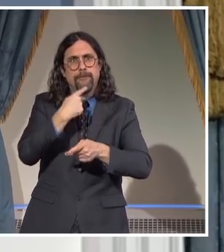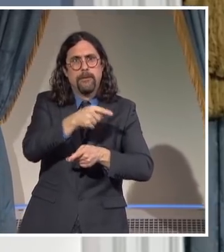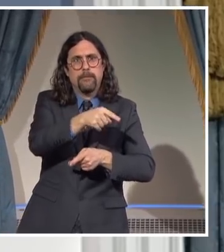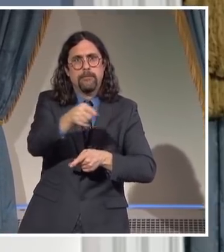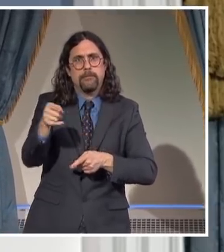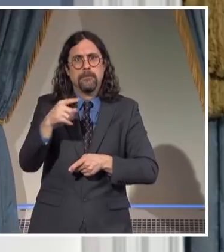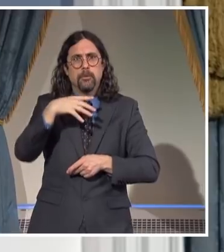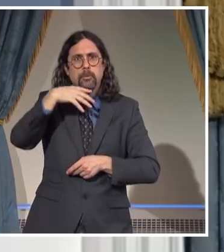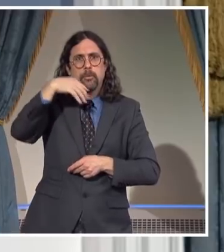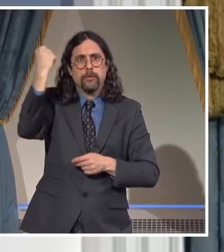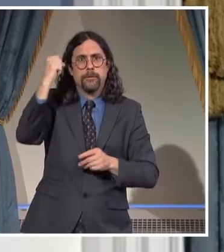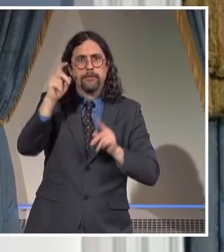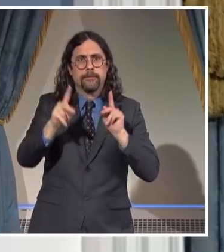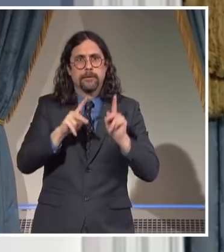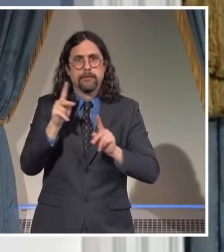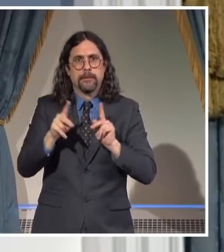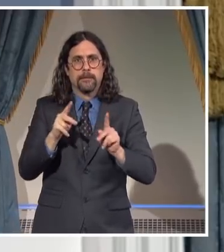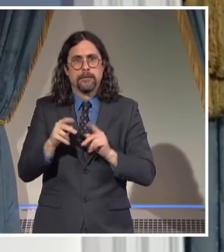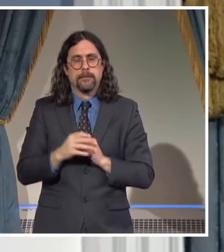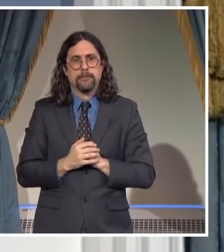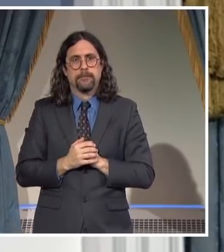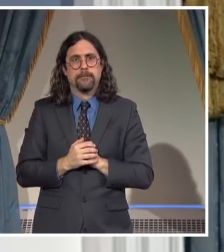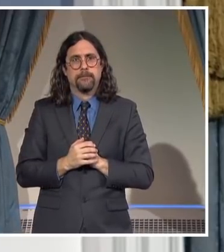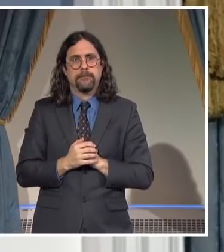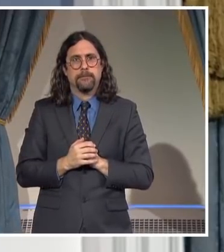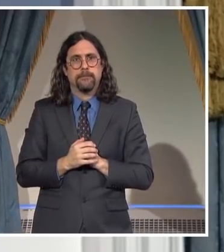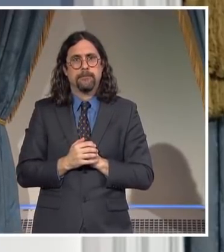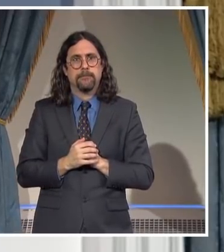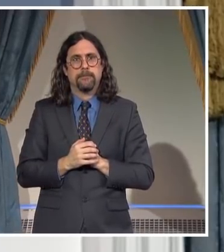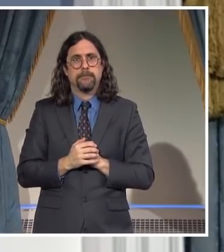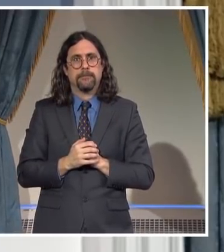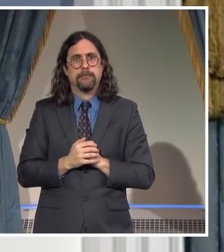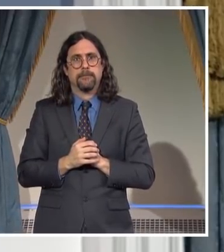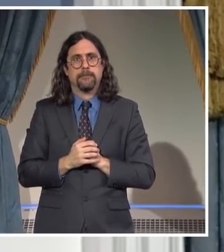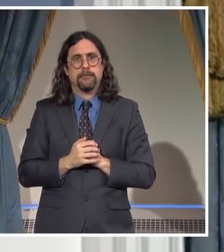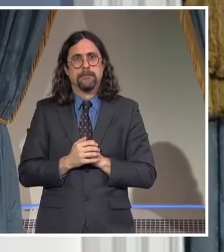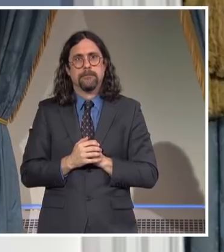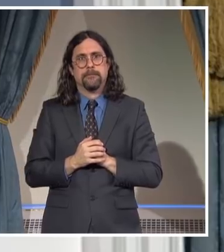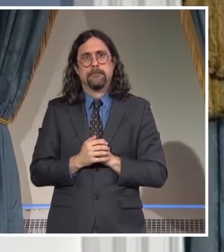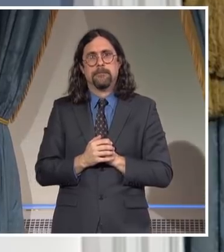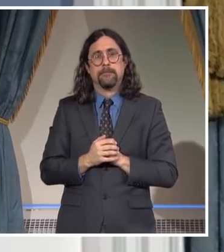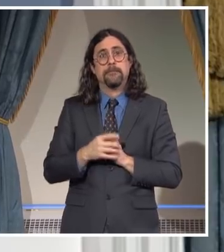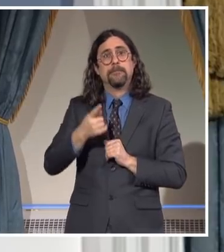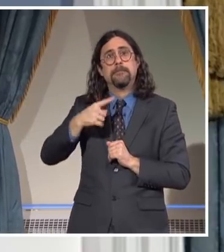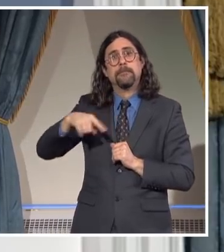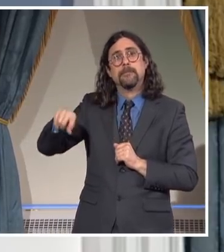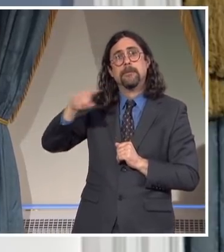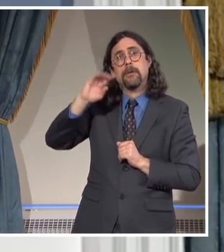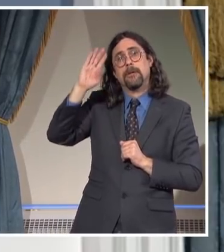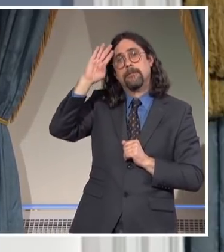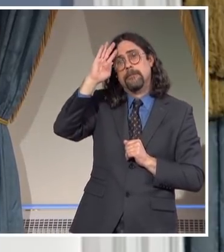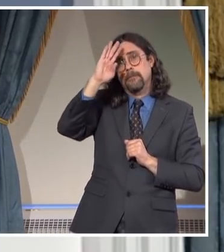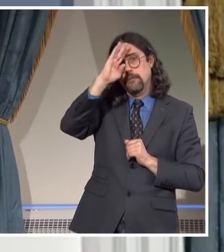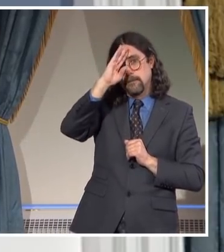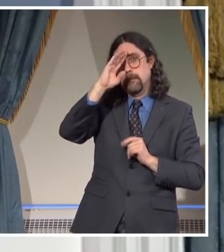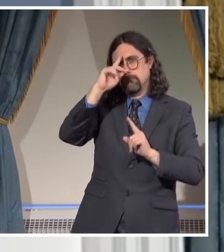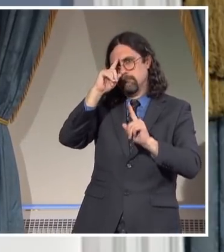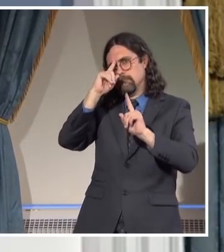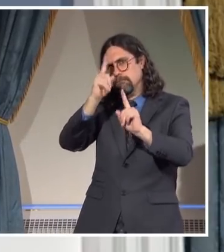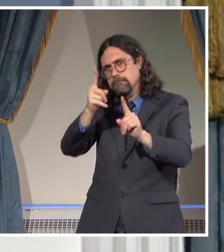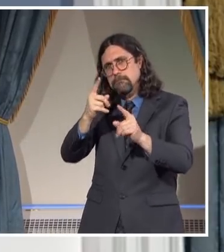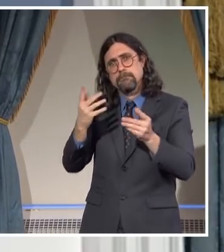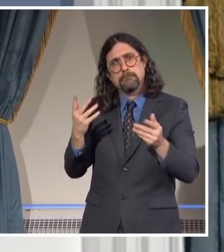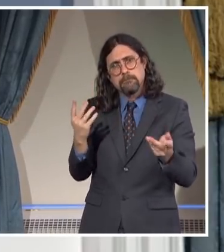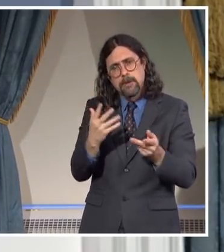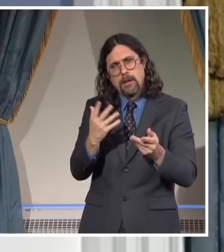of the hospital is to provide supportive care. As doctors and nurses, we like it best when we can provide a